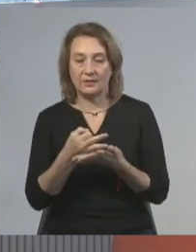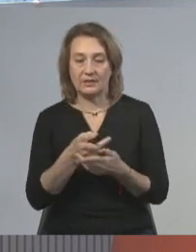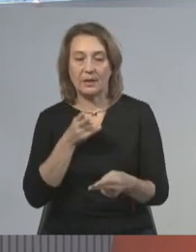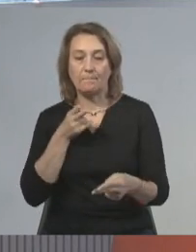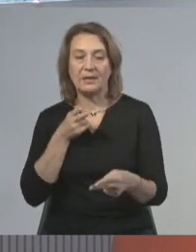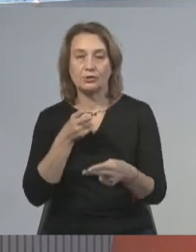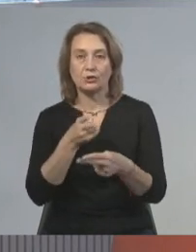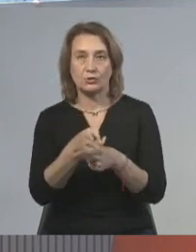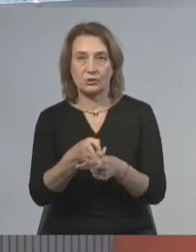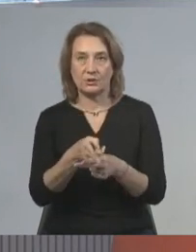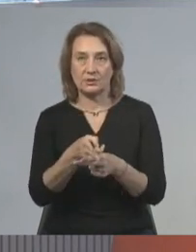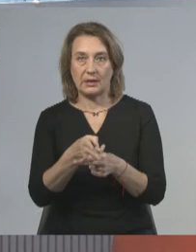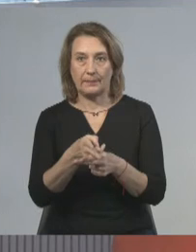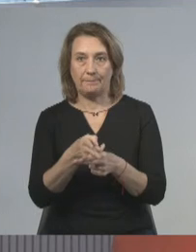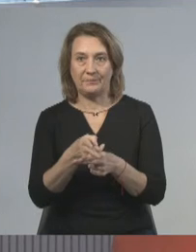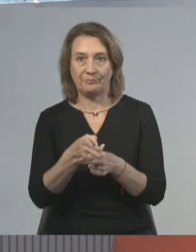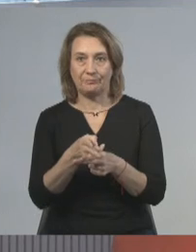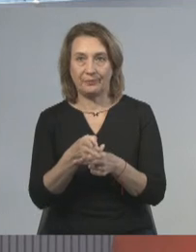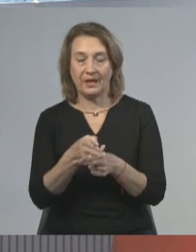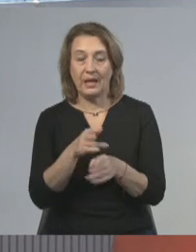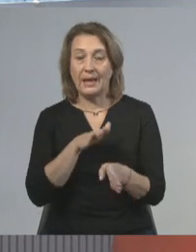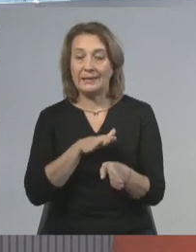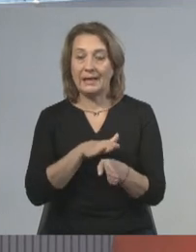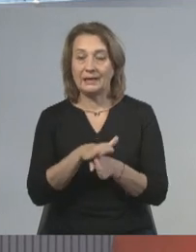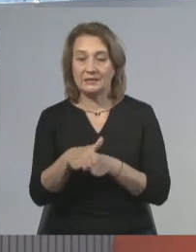criminal responsibility thus